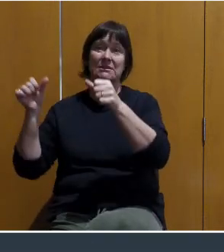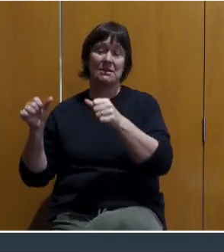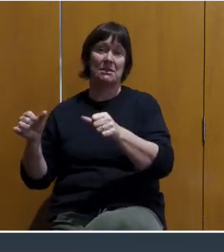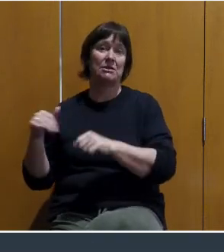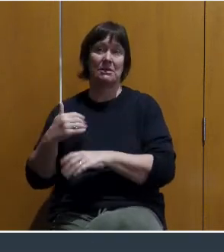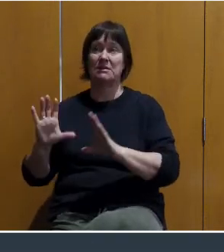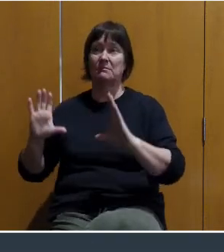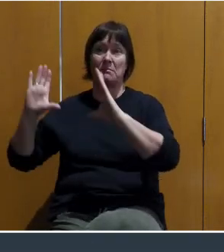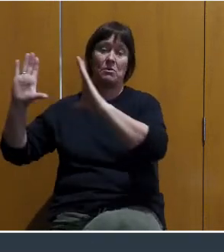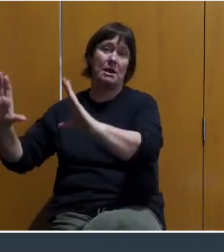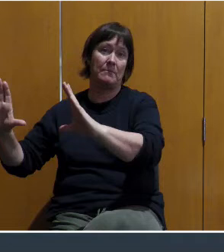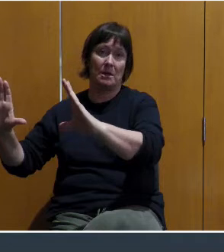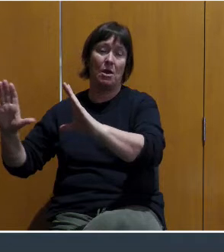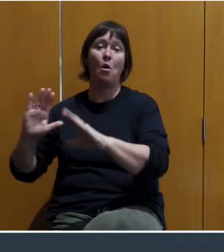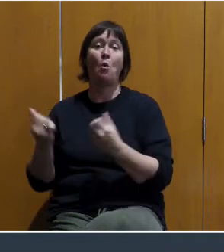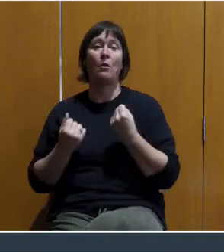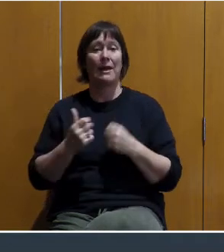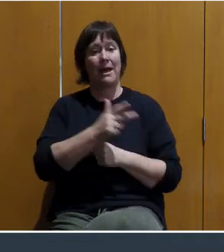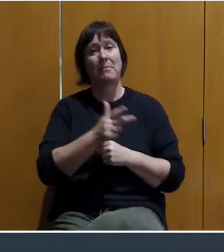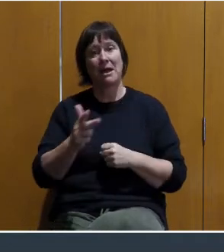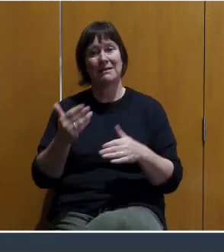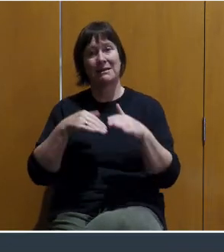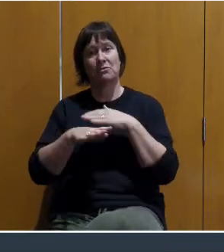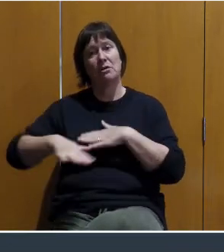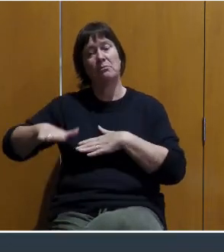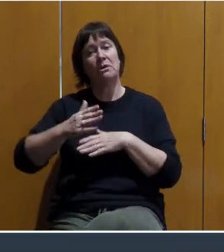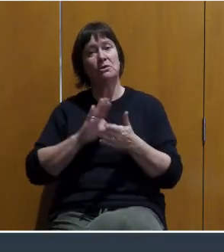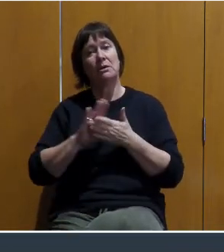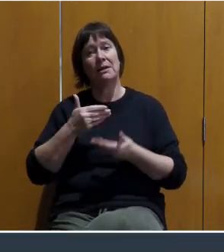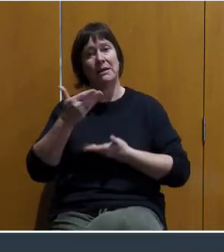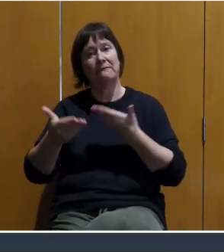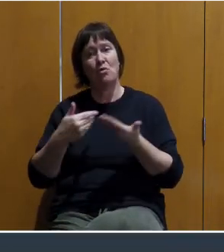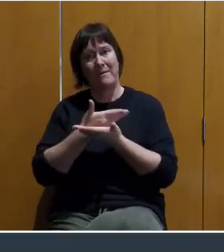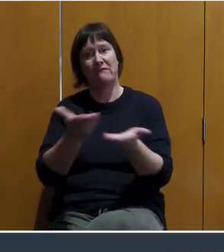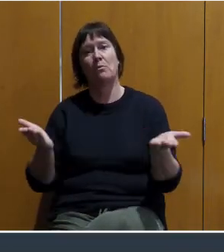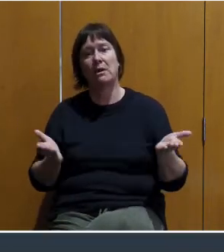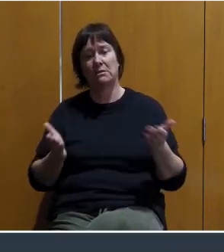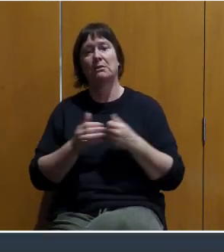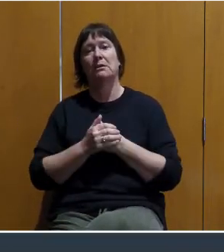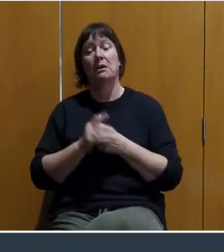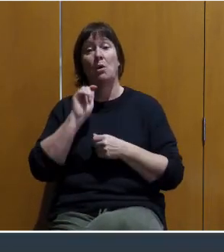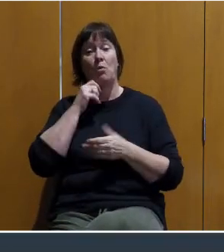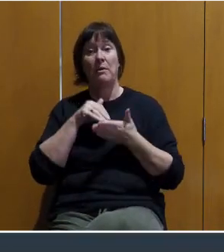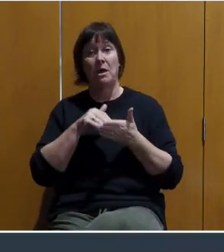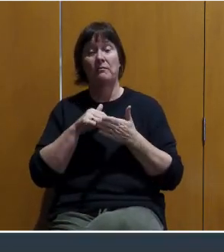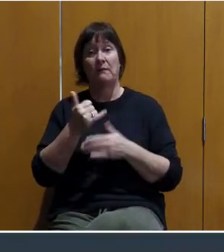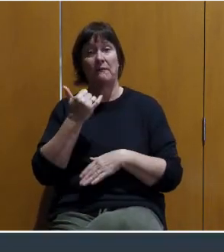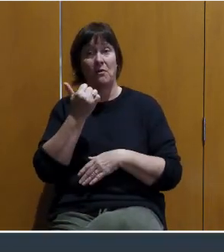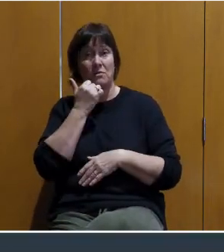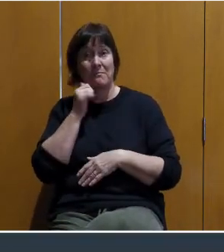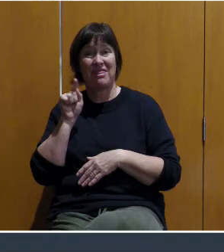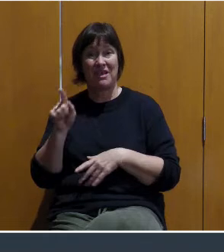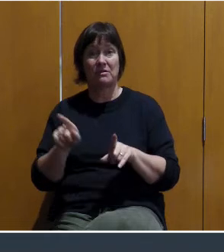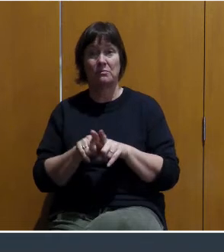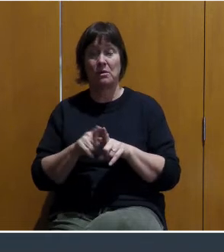to be placed at all car parks and entry points to clearly inform everyone. It would be helpful to have a phone number on